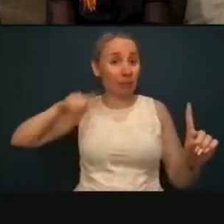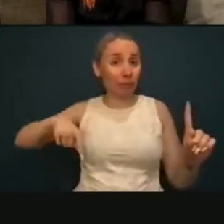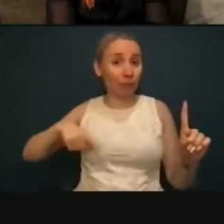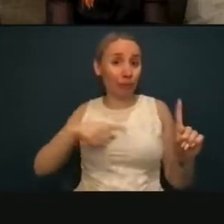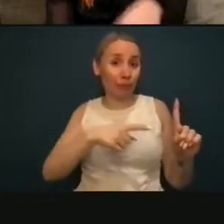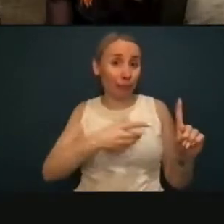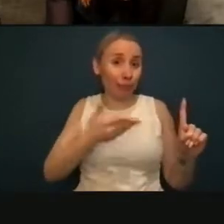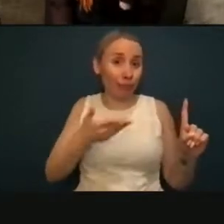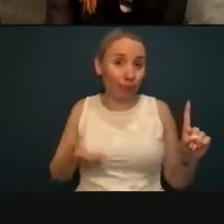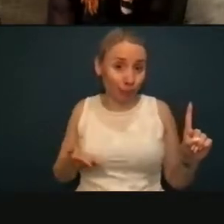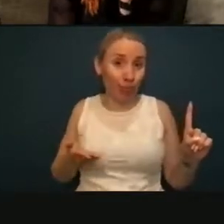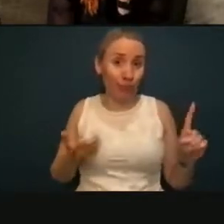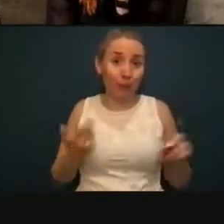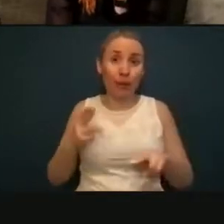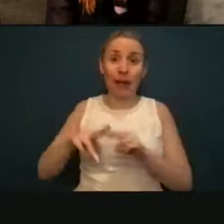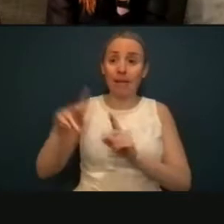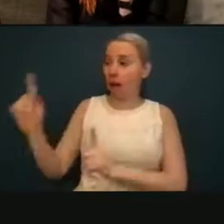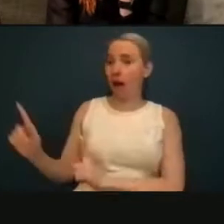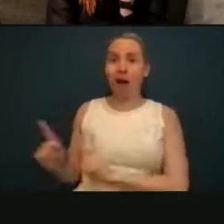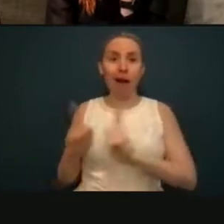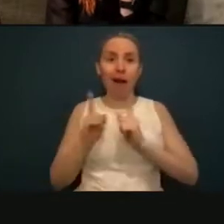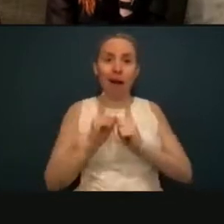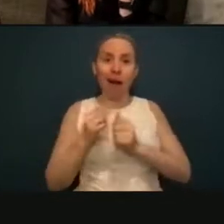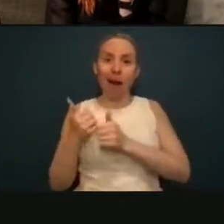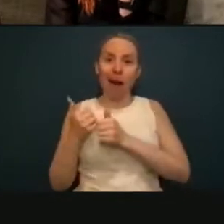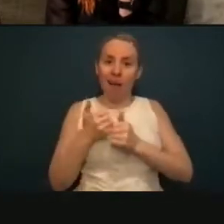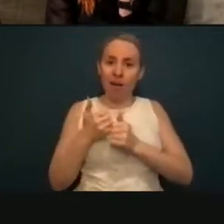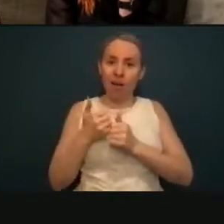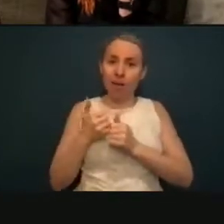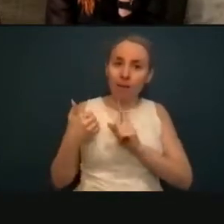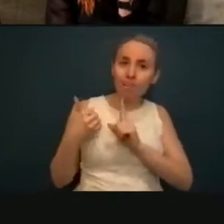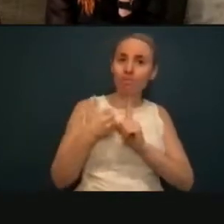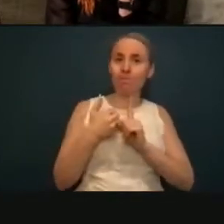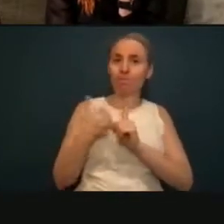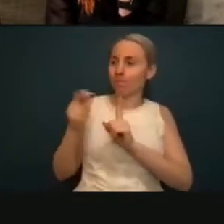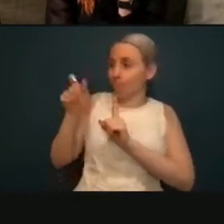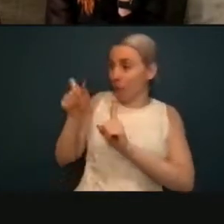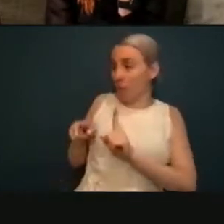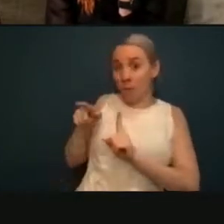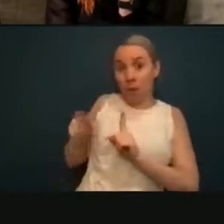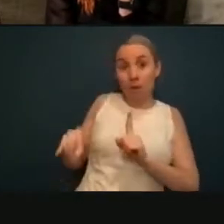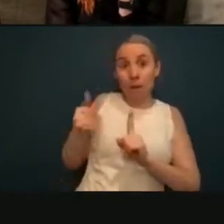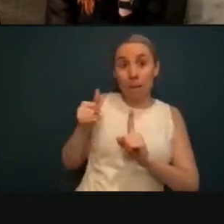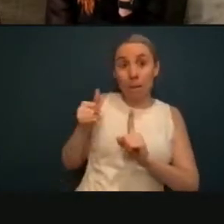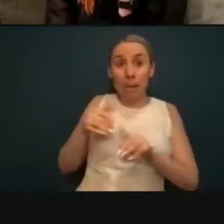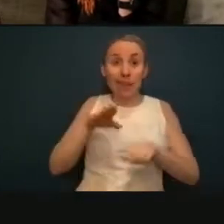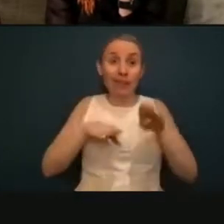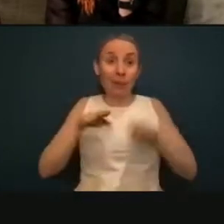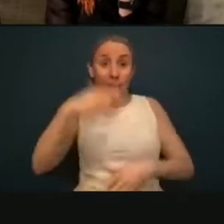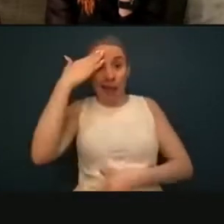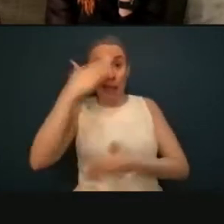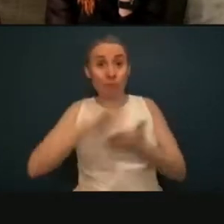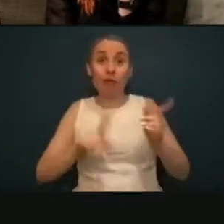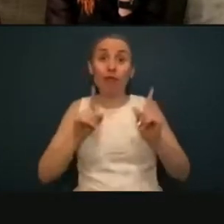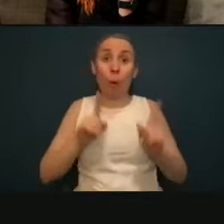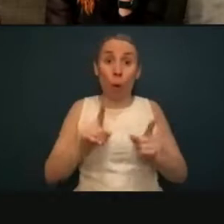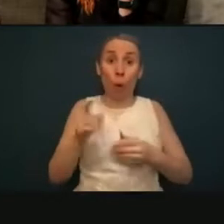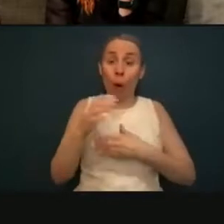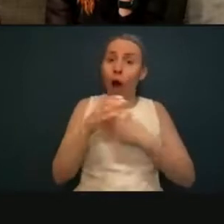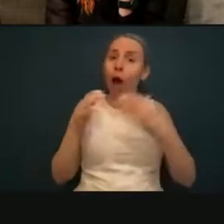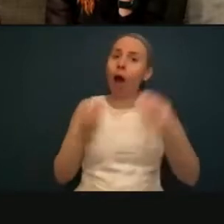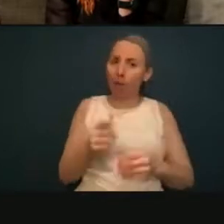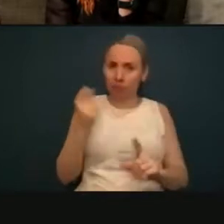think that having someone there that can advocate for you, that has a similar experience, or just really does understand,